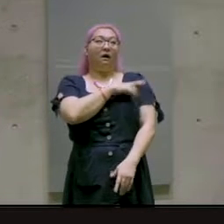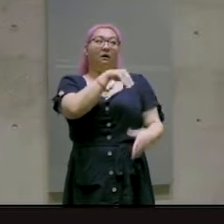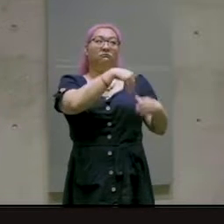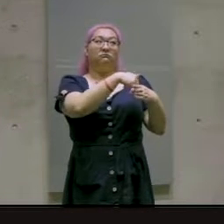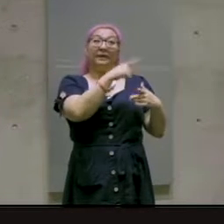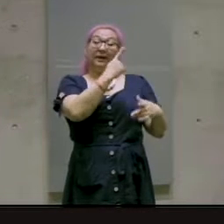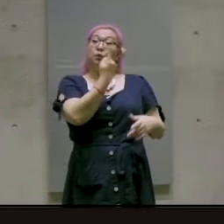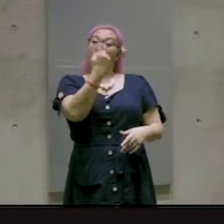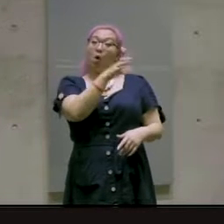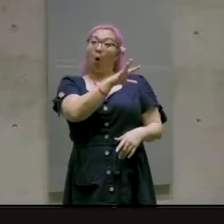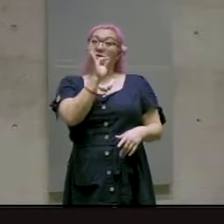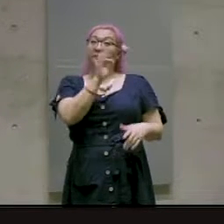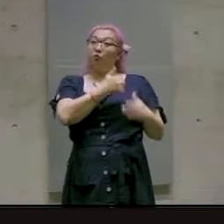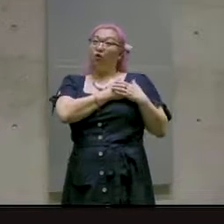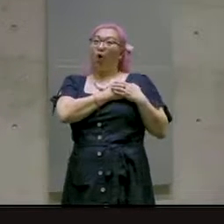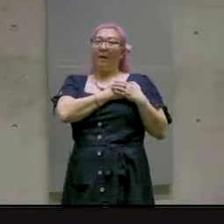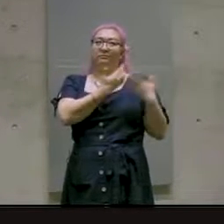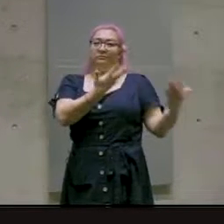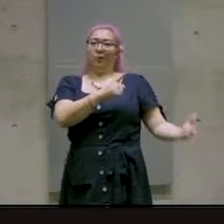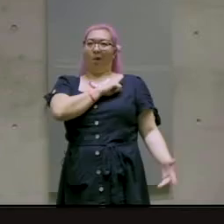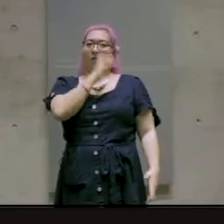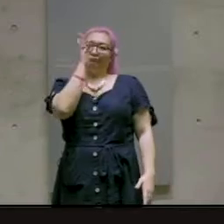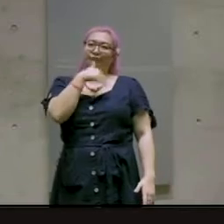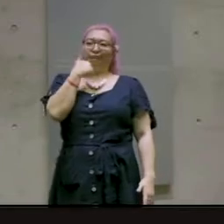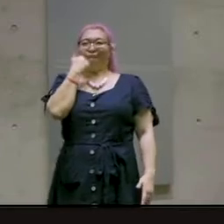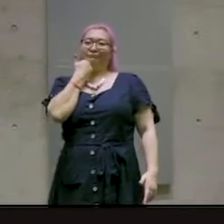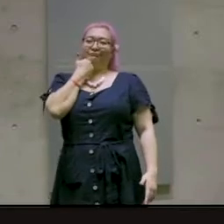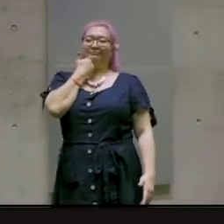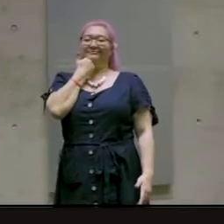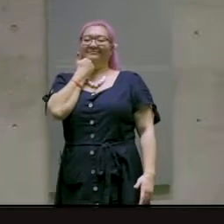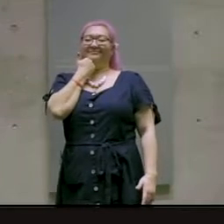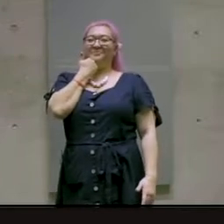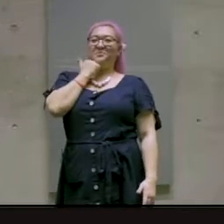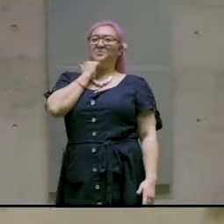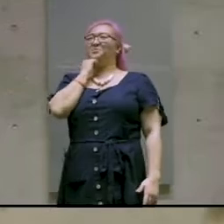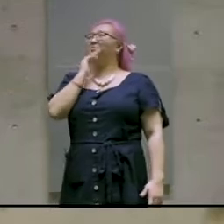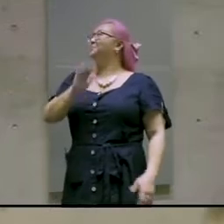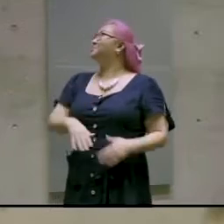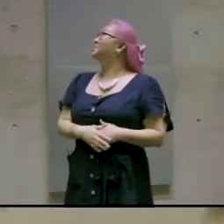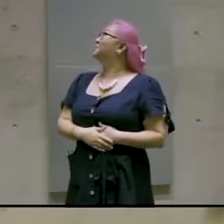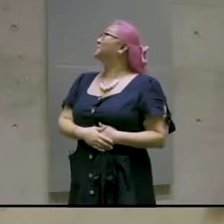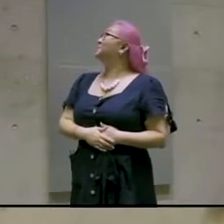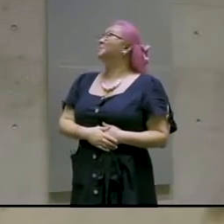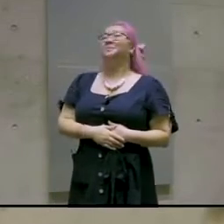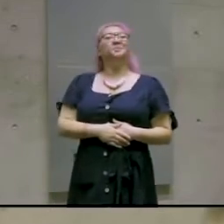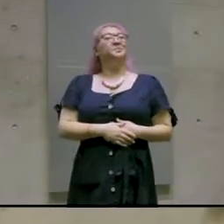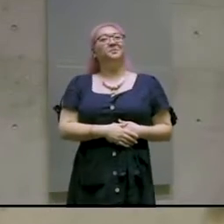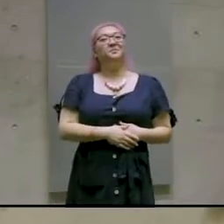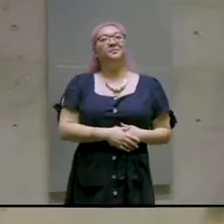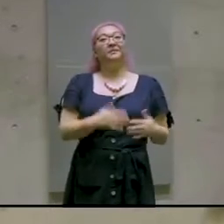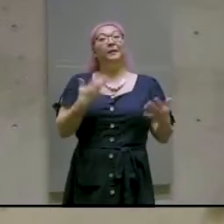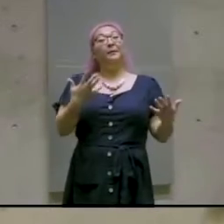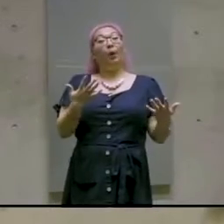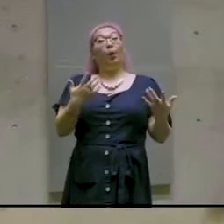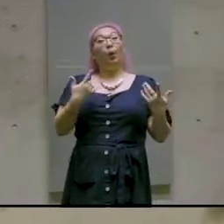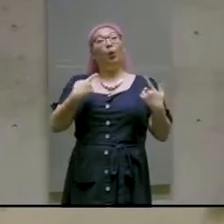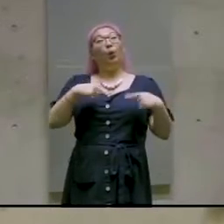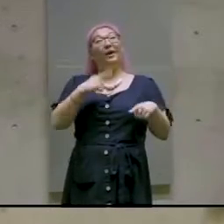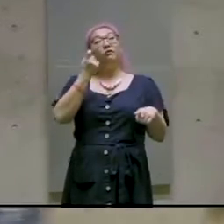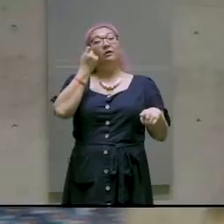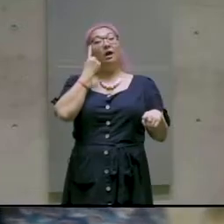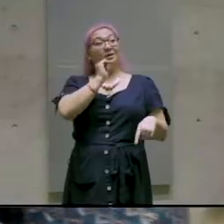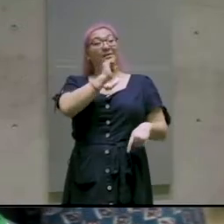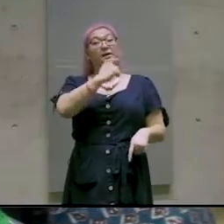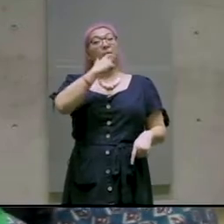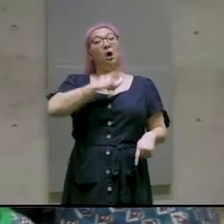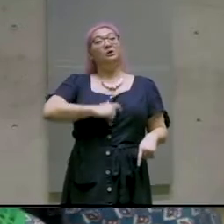romance option because look at him. We thought people would want to hook up with him. But we kind of decided based on his personality